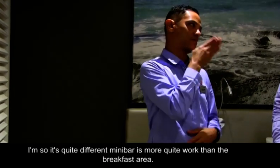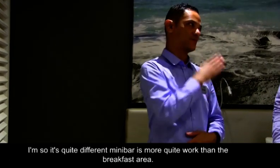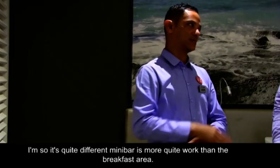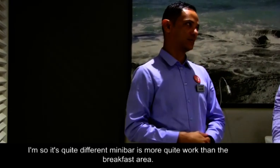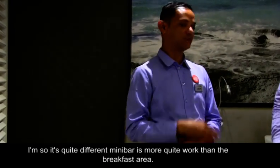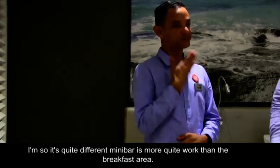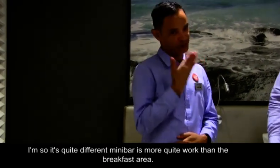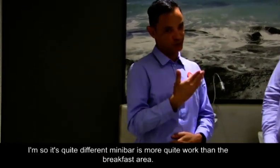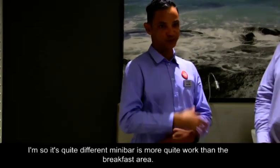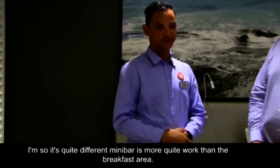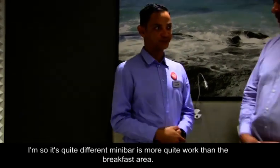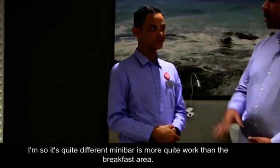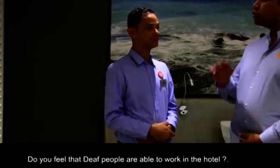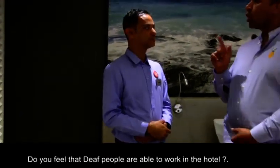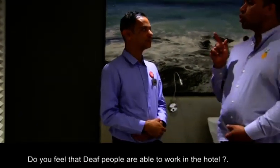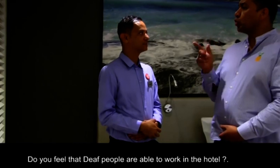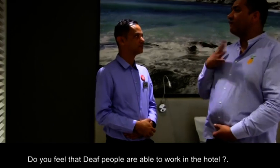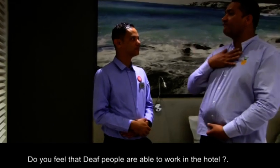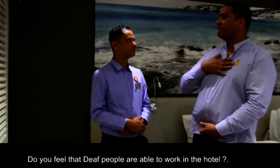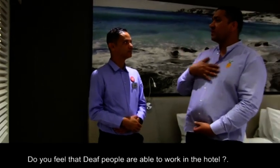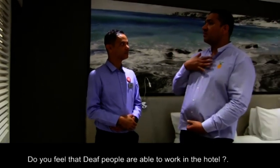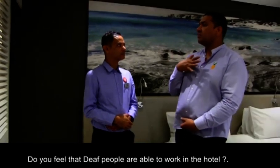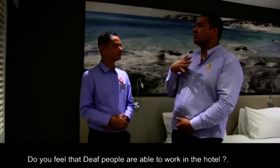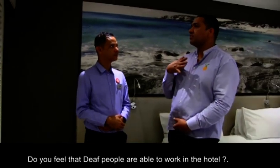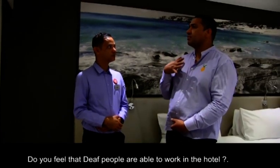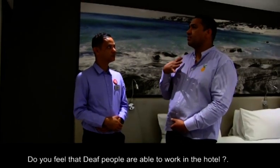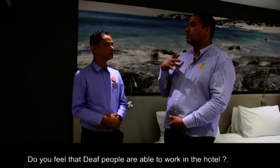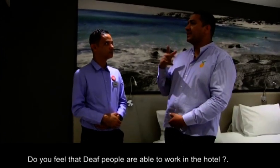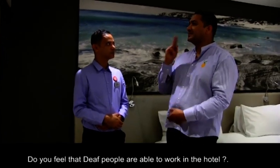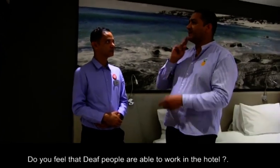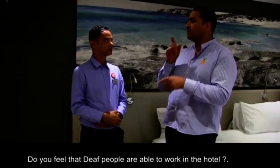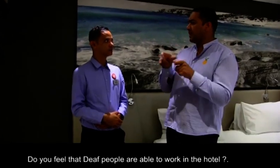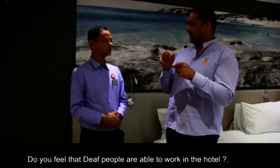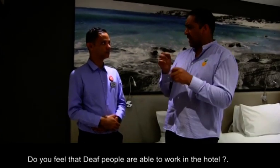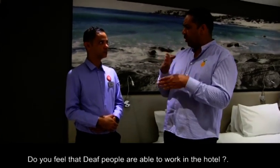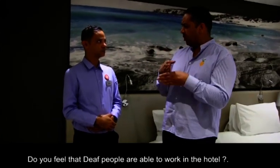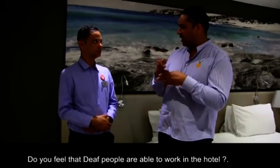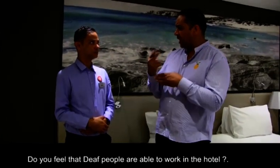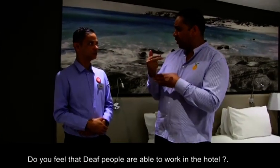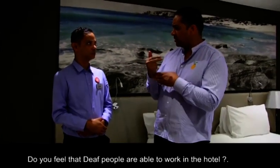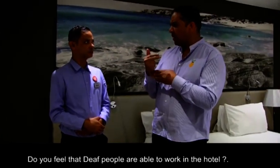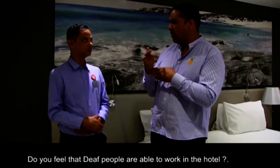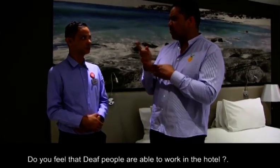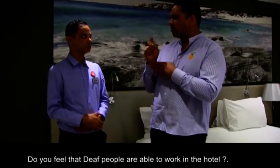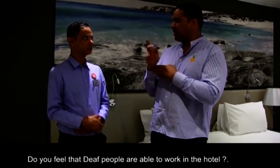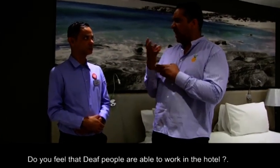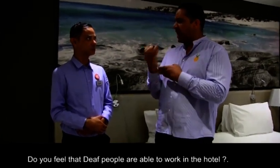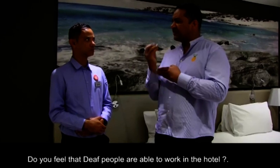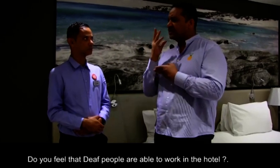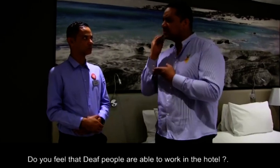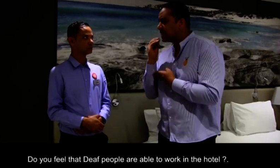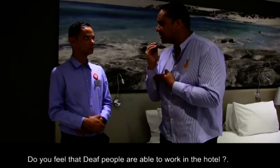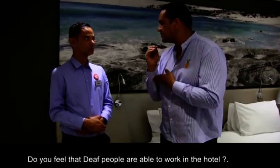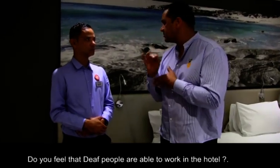minibar is more, um, quiet work in the breakfast area. Do you feel that deaf people are